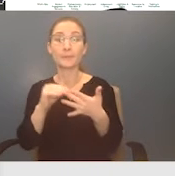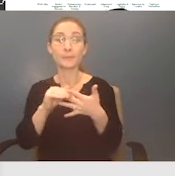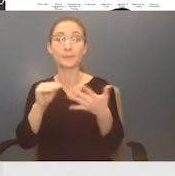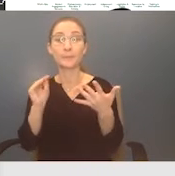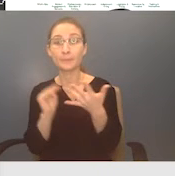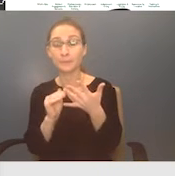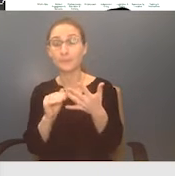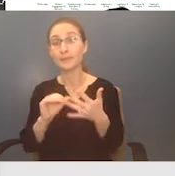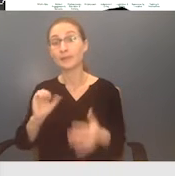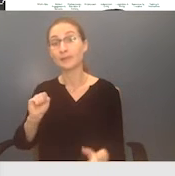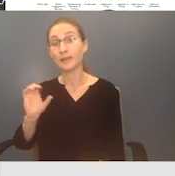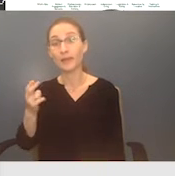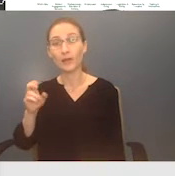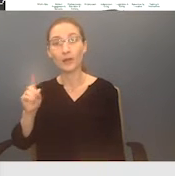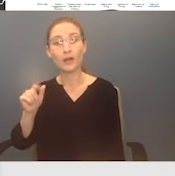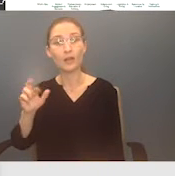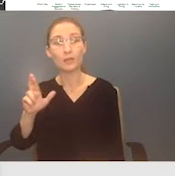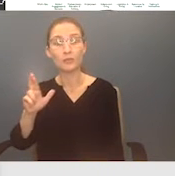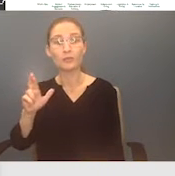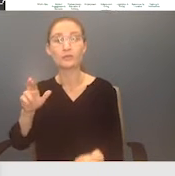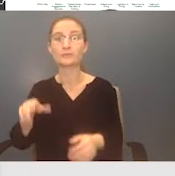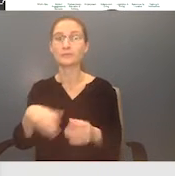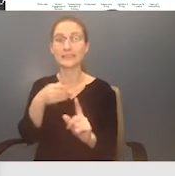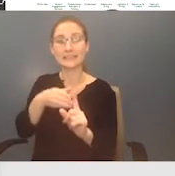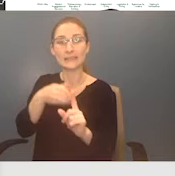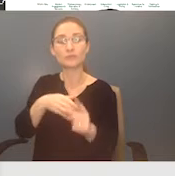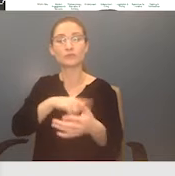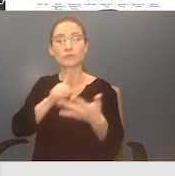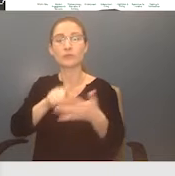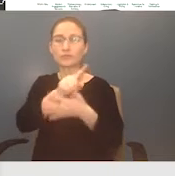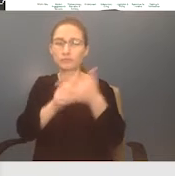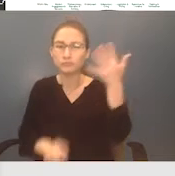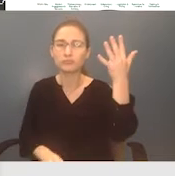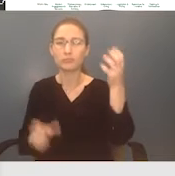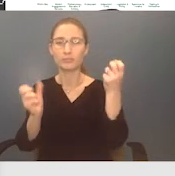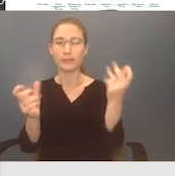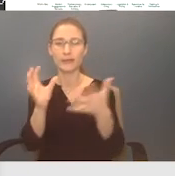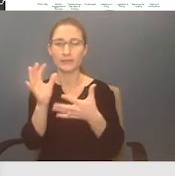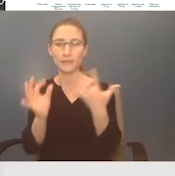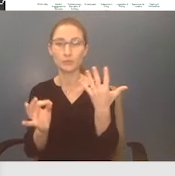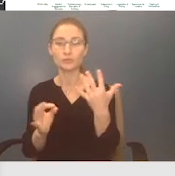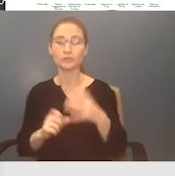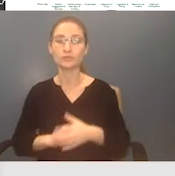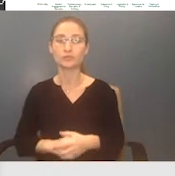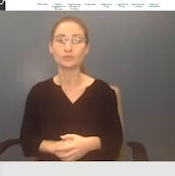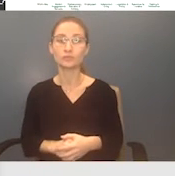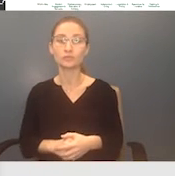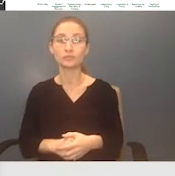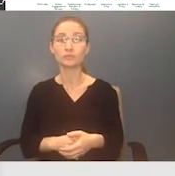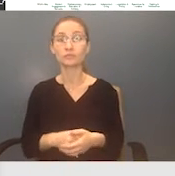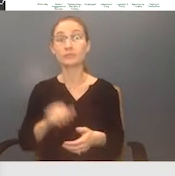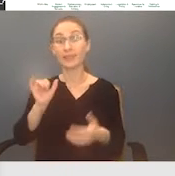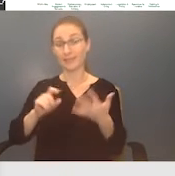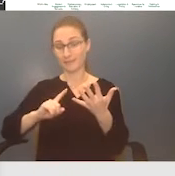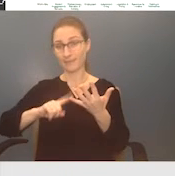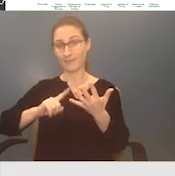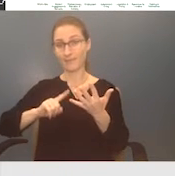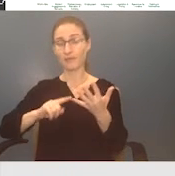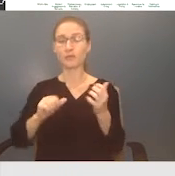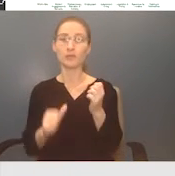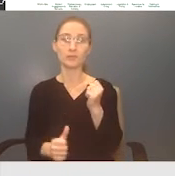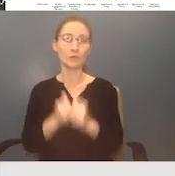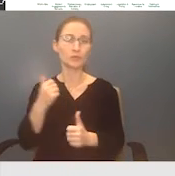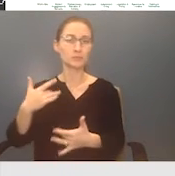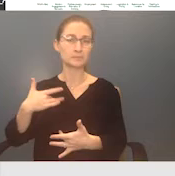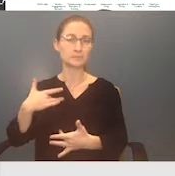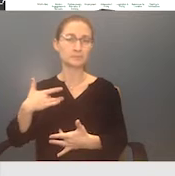earn a scholar designation, or to do those structured work study internships and pre-apprenticeships. And that's kind of one of the most typical